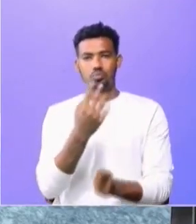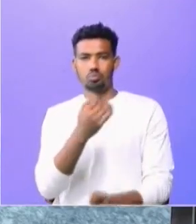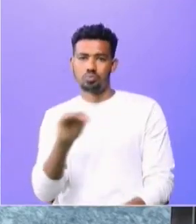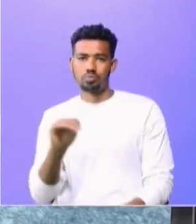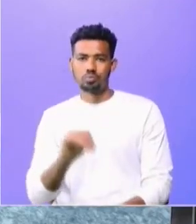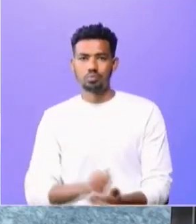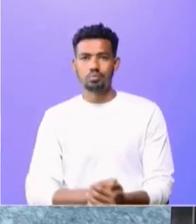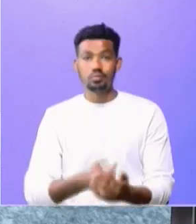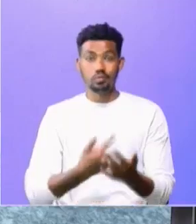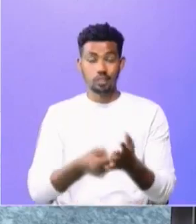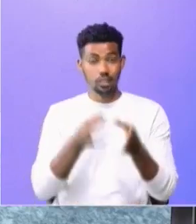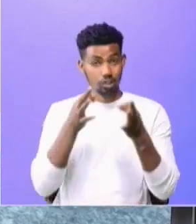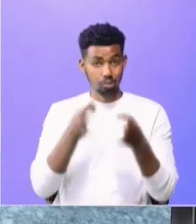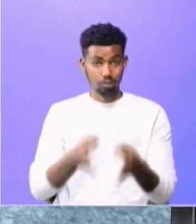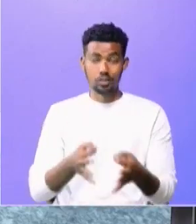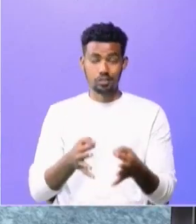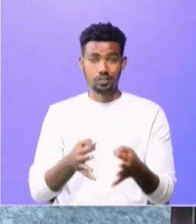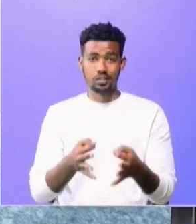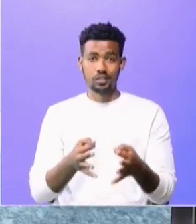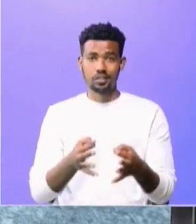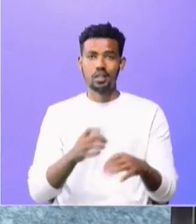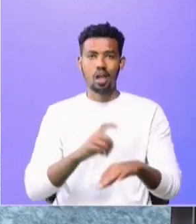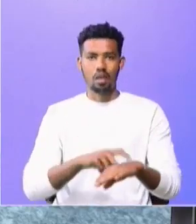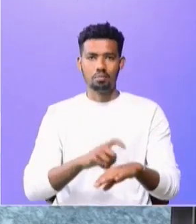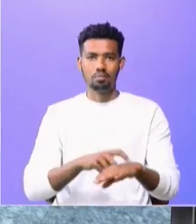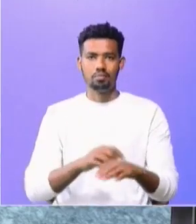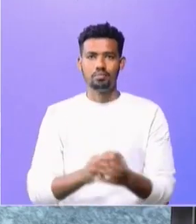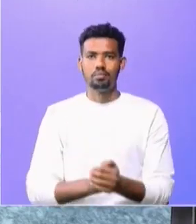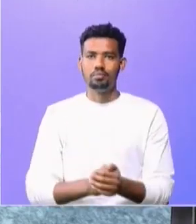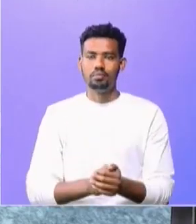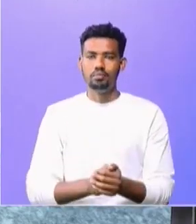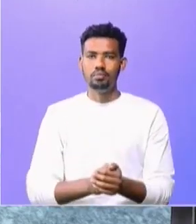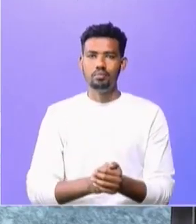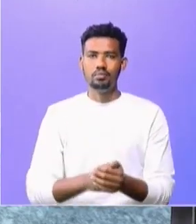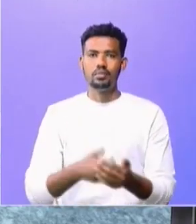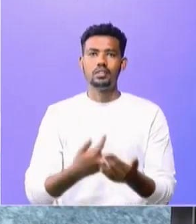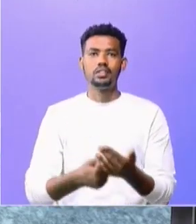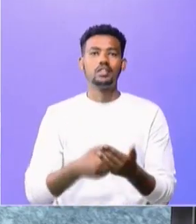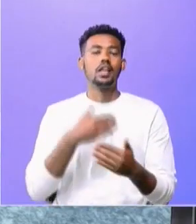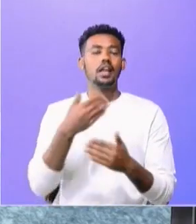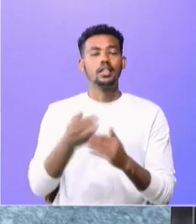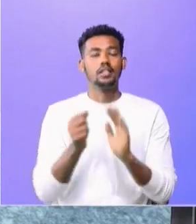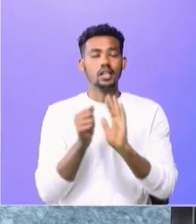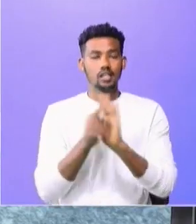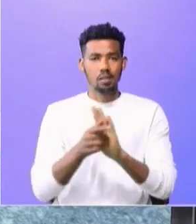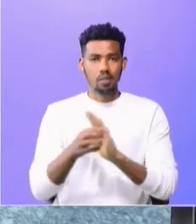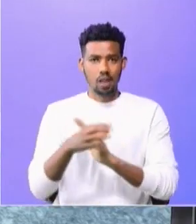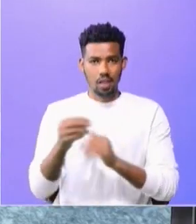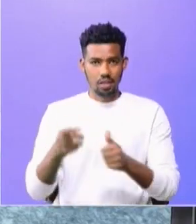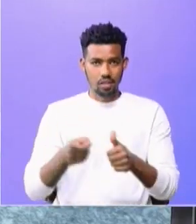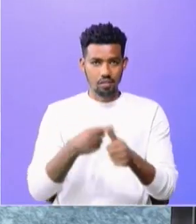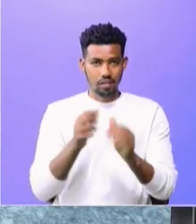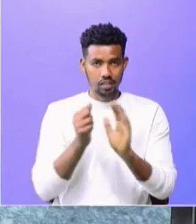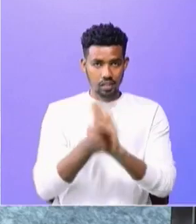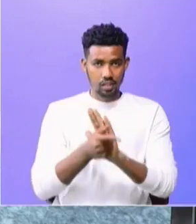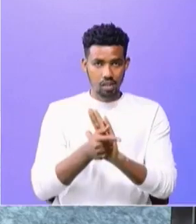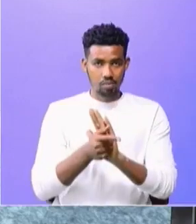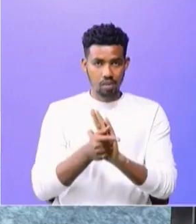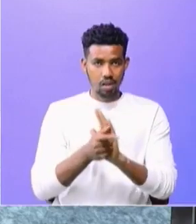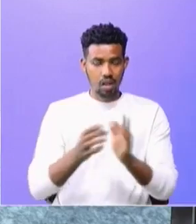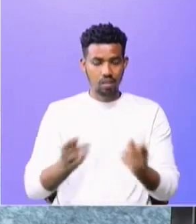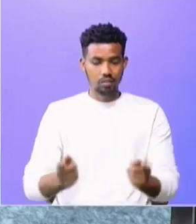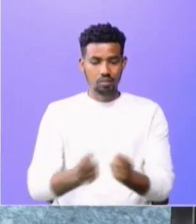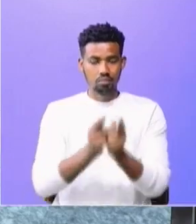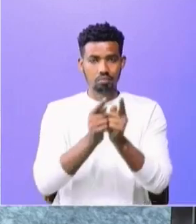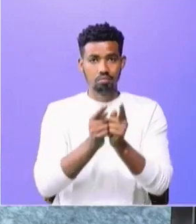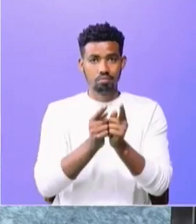a very specific time. Here is the next example and the first example. Let us meet at London